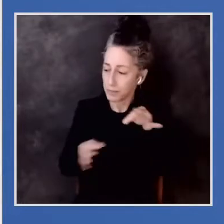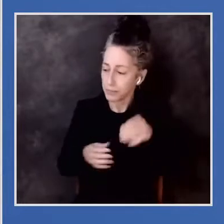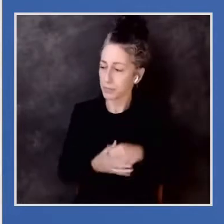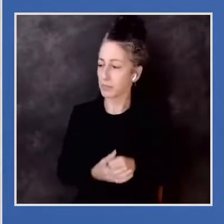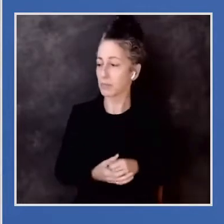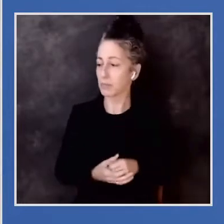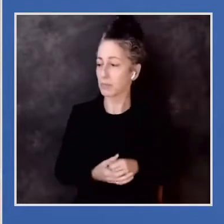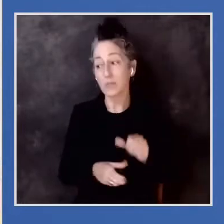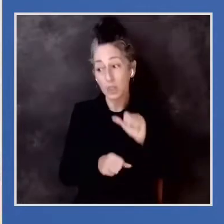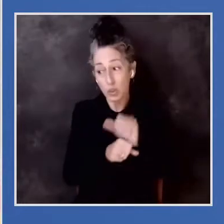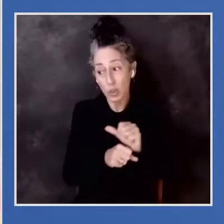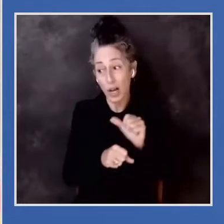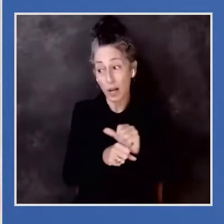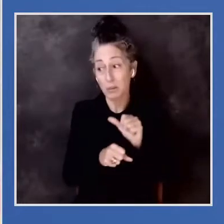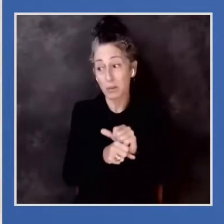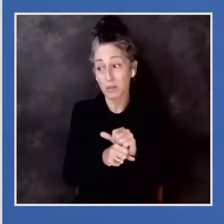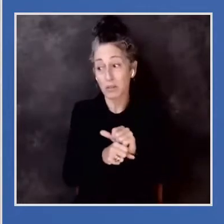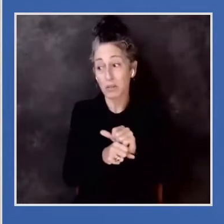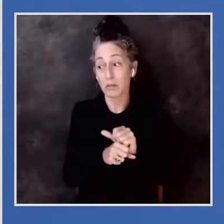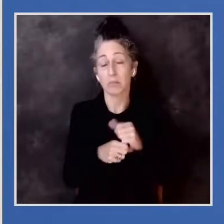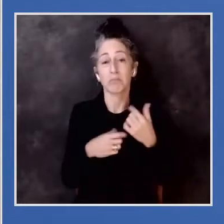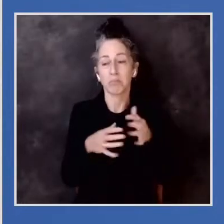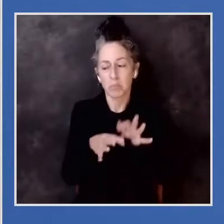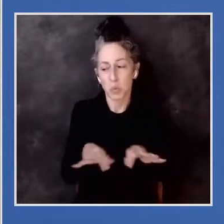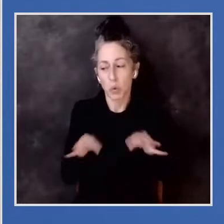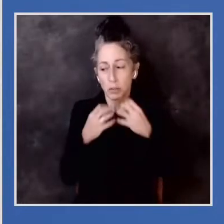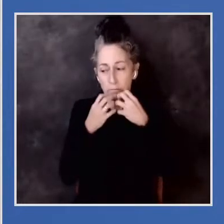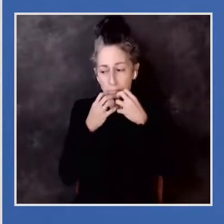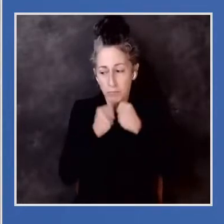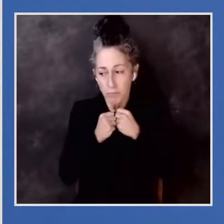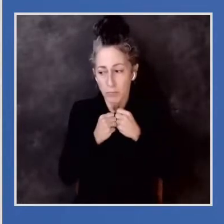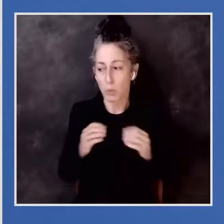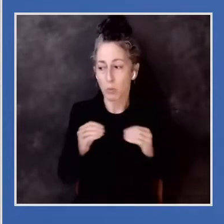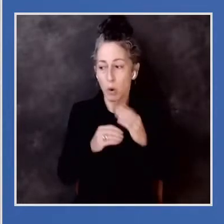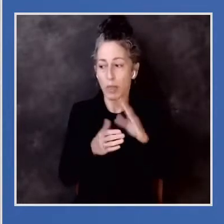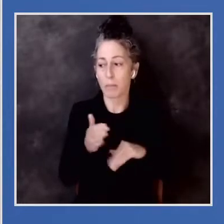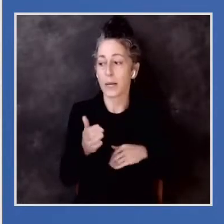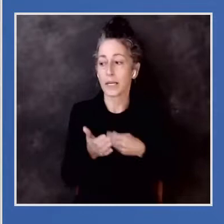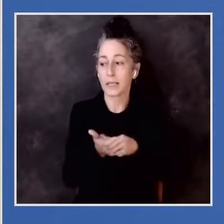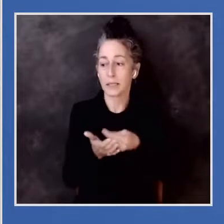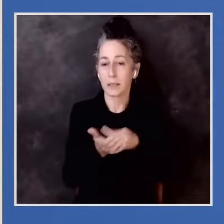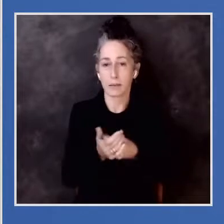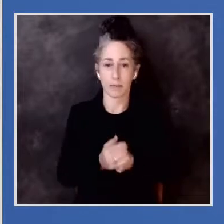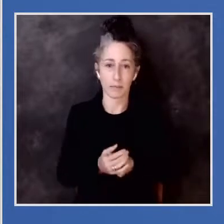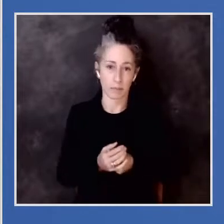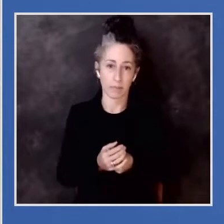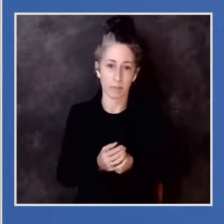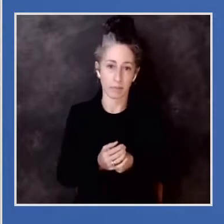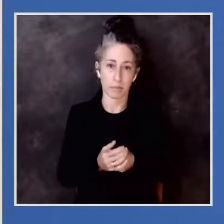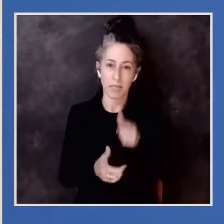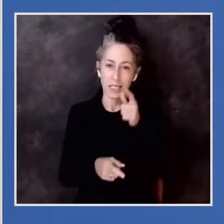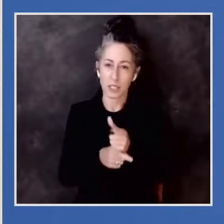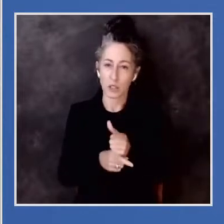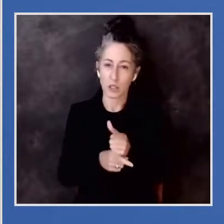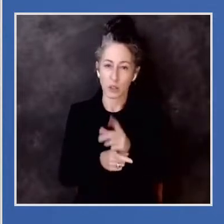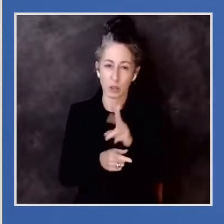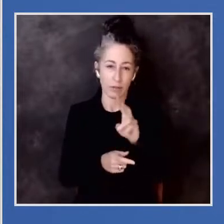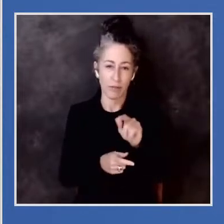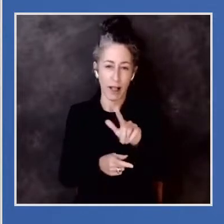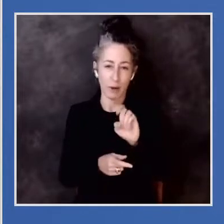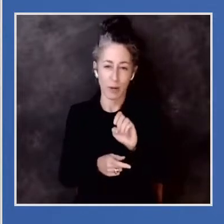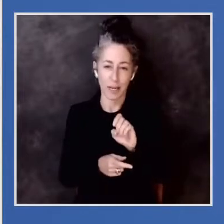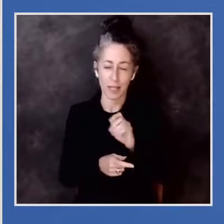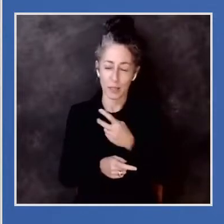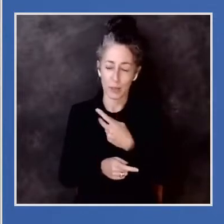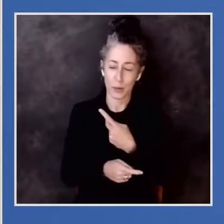more than a paycheck. My sister heard it as well, Valerie. He said, it's about your dignity,